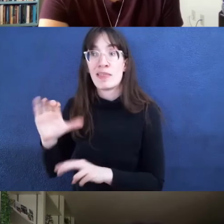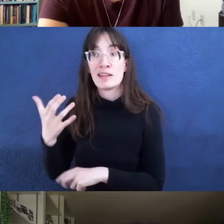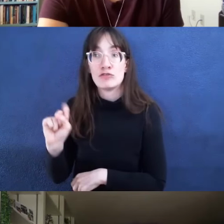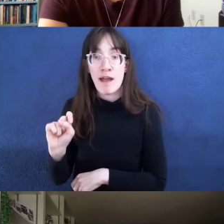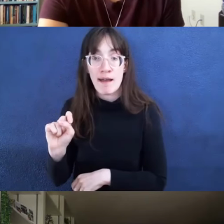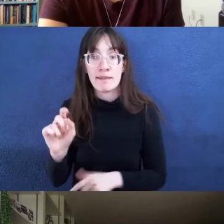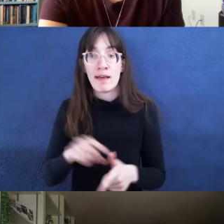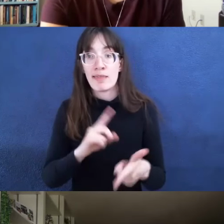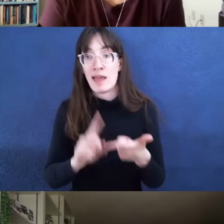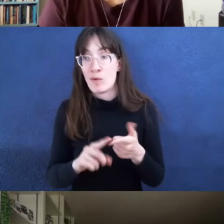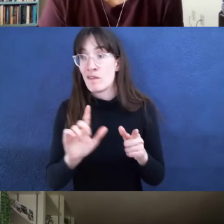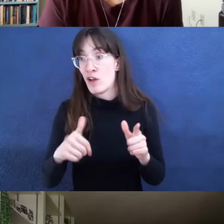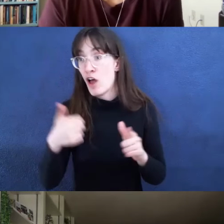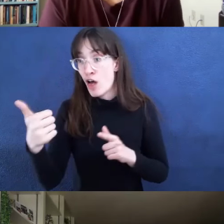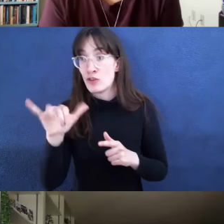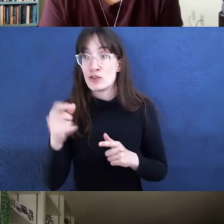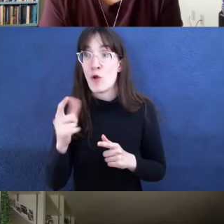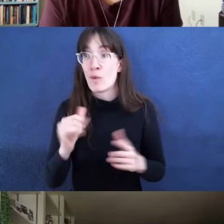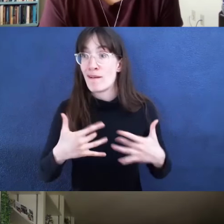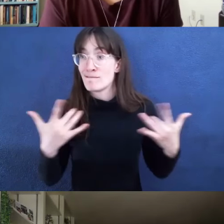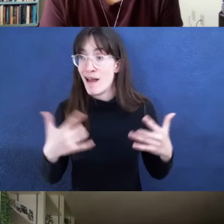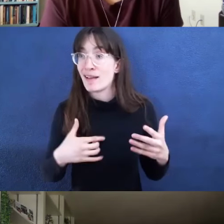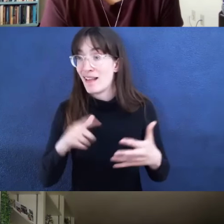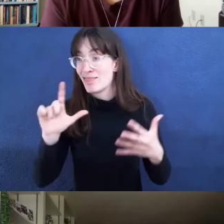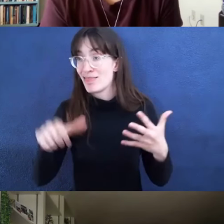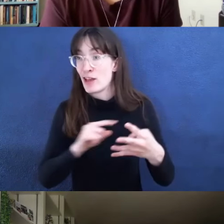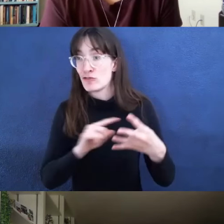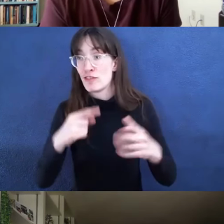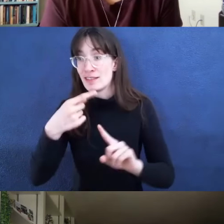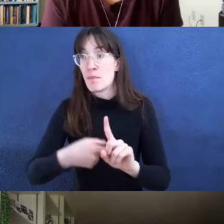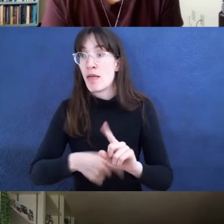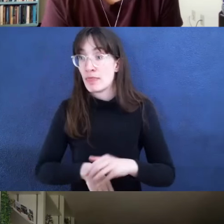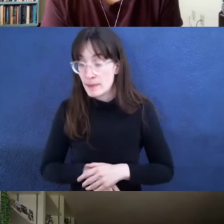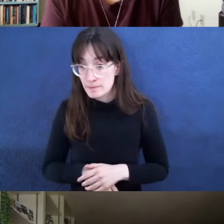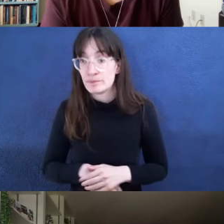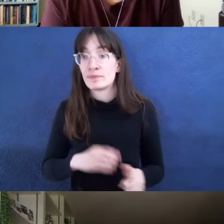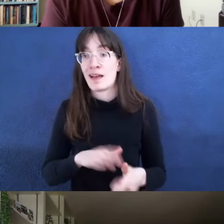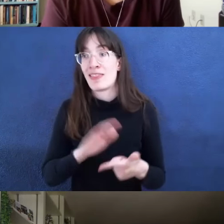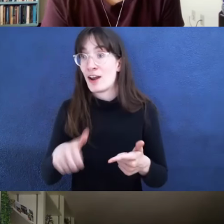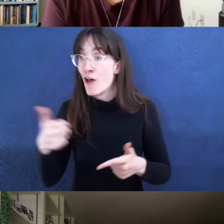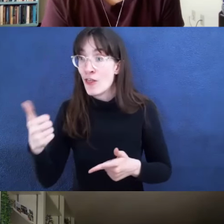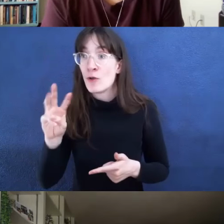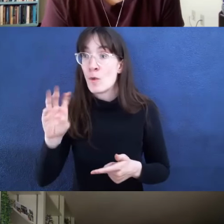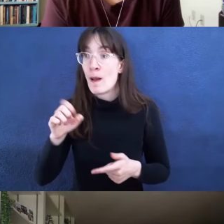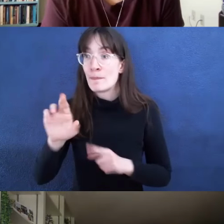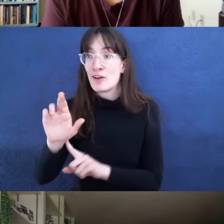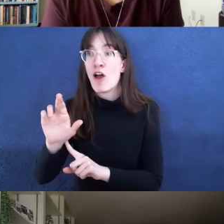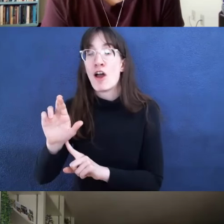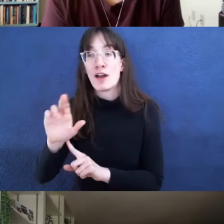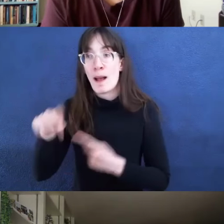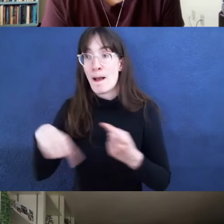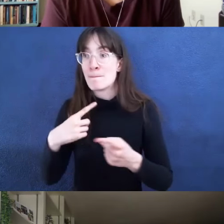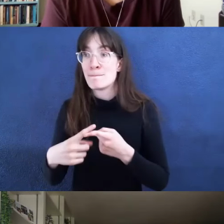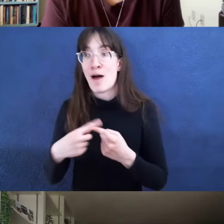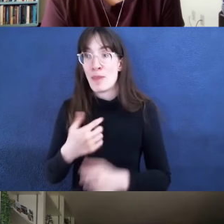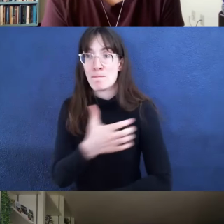another yoga event as well later on this month, and then another webinar on the power of saying no and how to say it.